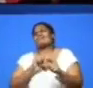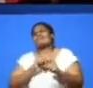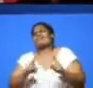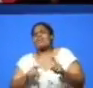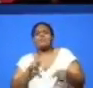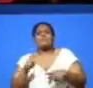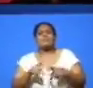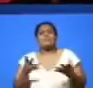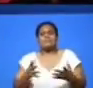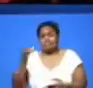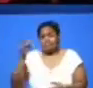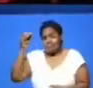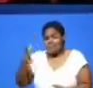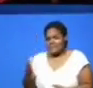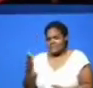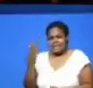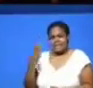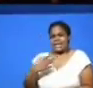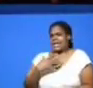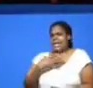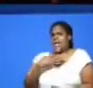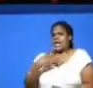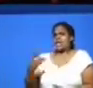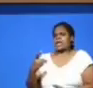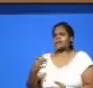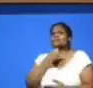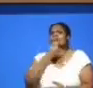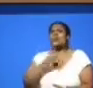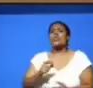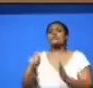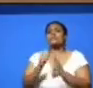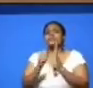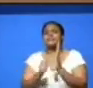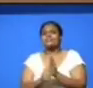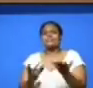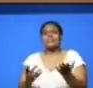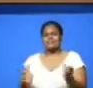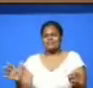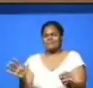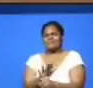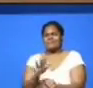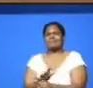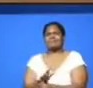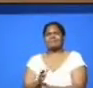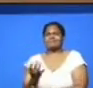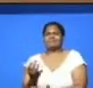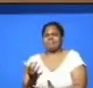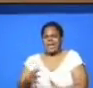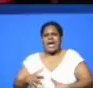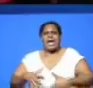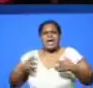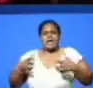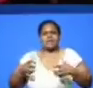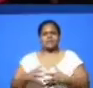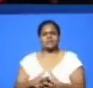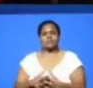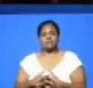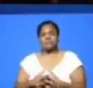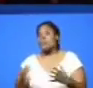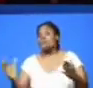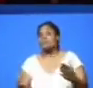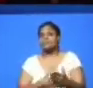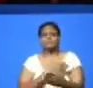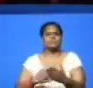say, preacher, I don't like the Old Testament. It's only filled with wrath. Well, while they were